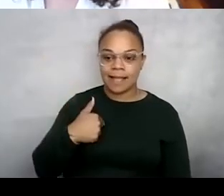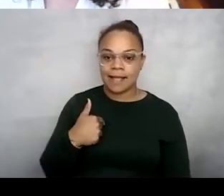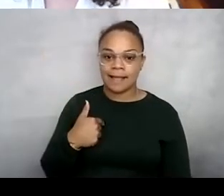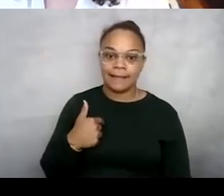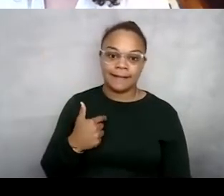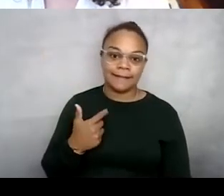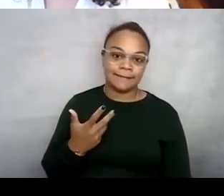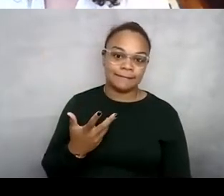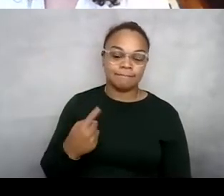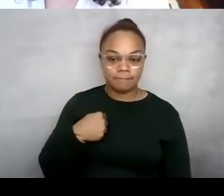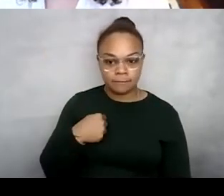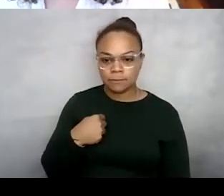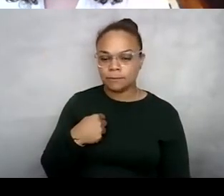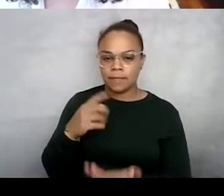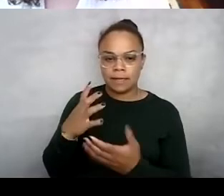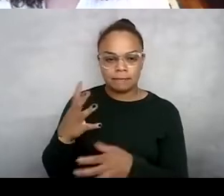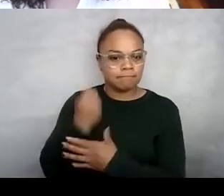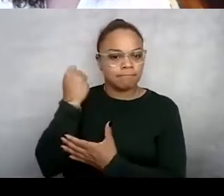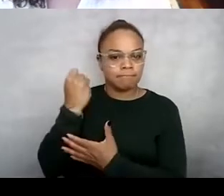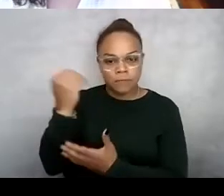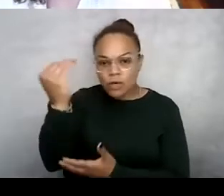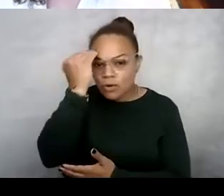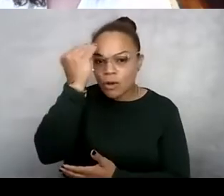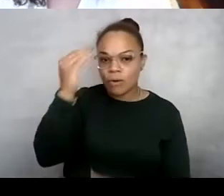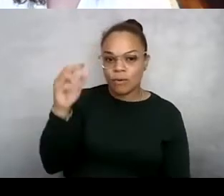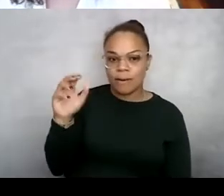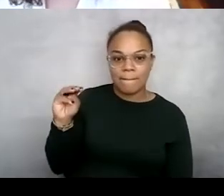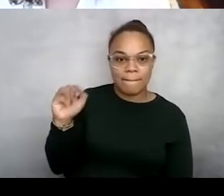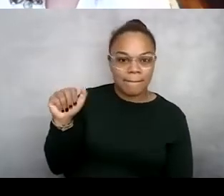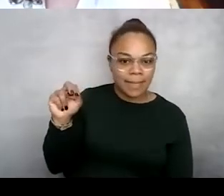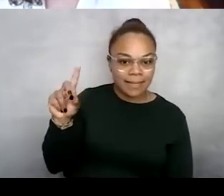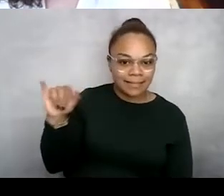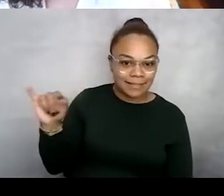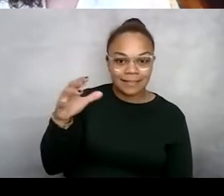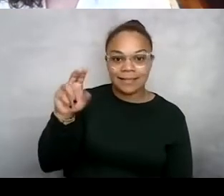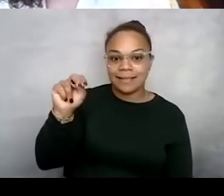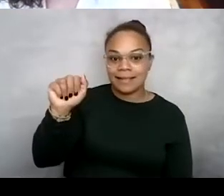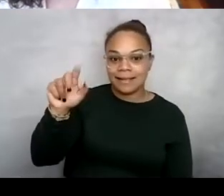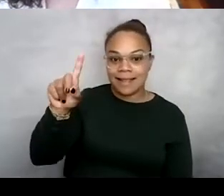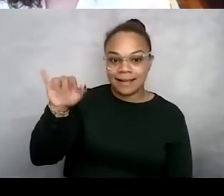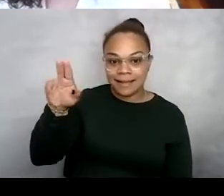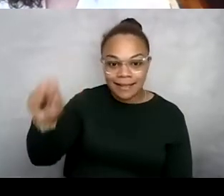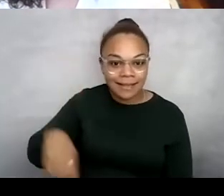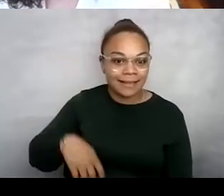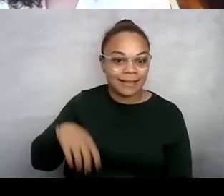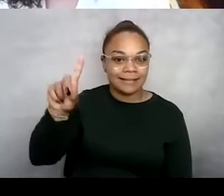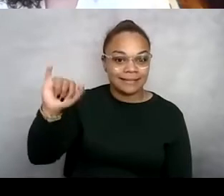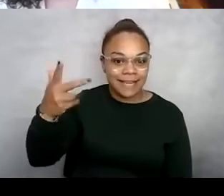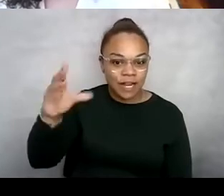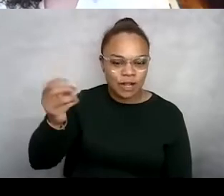know Nadine and Mandy and Diego when Carmen Vasquez hired me in